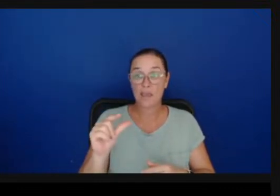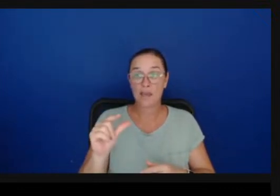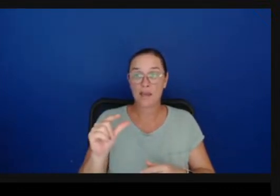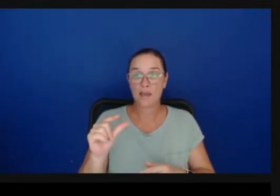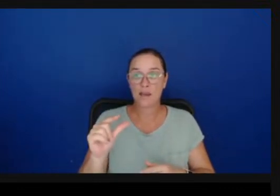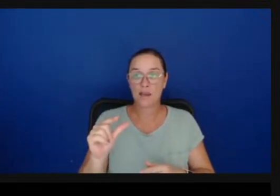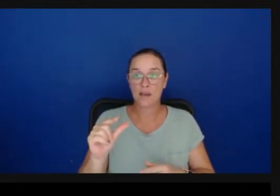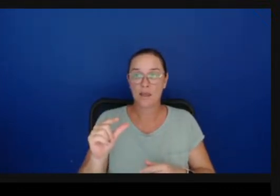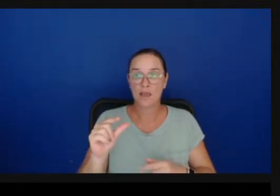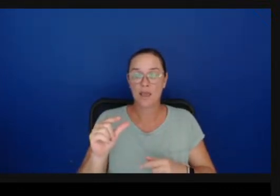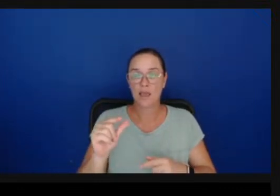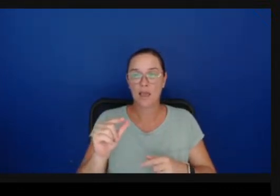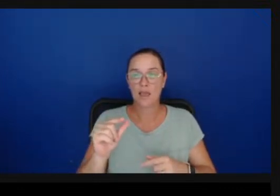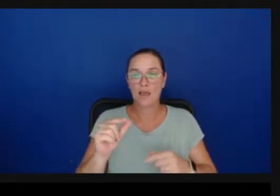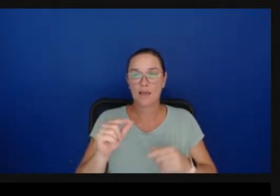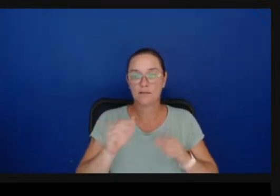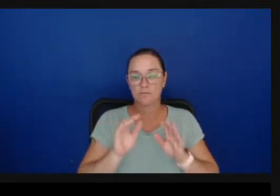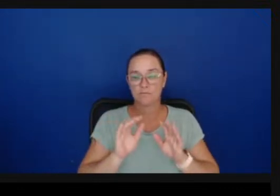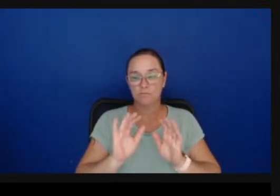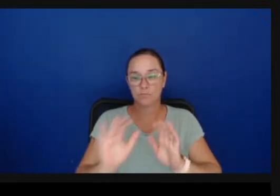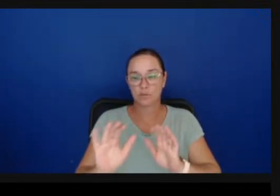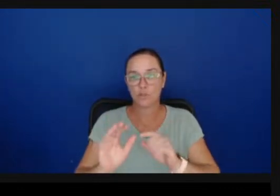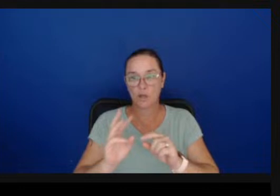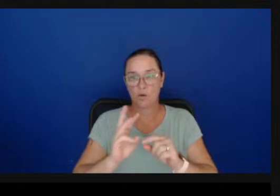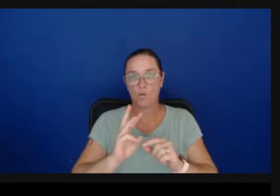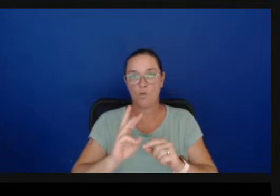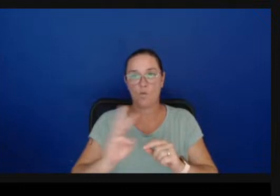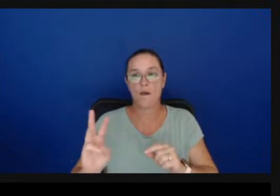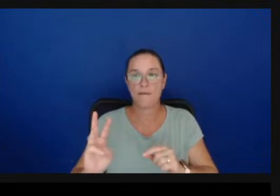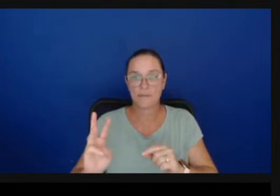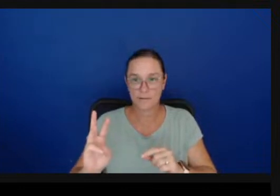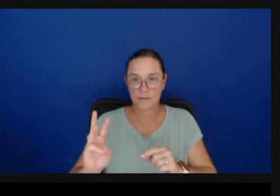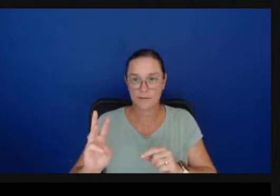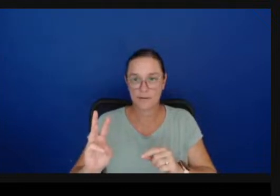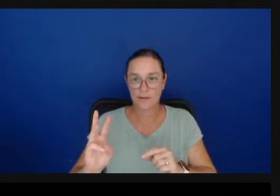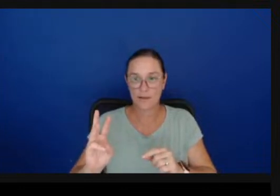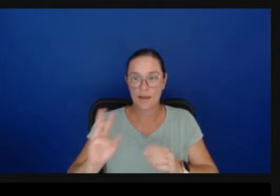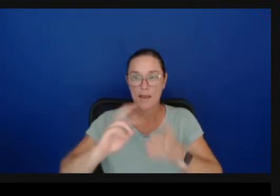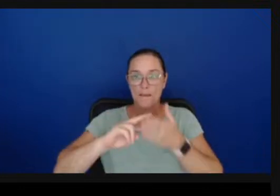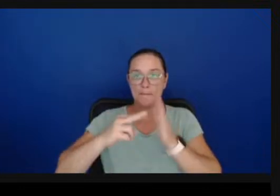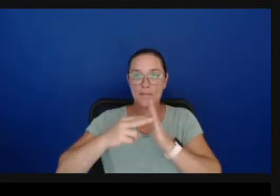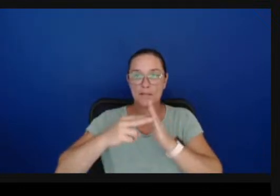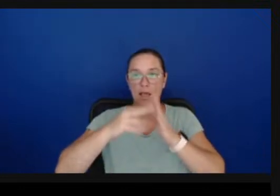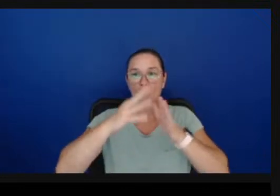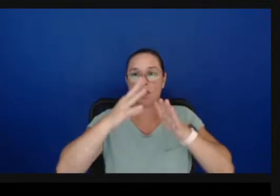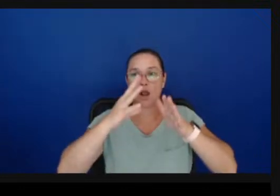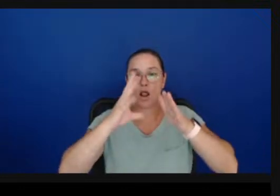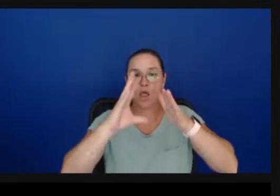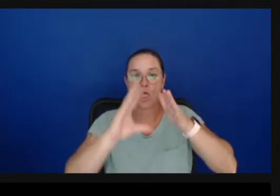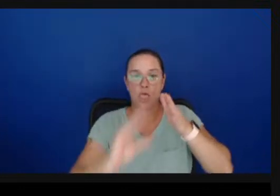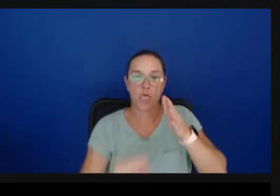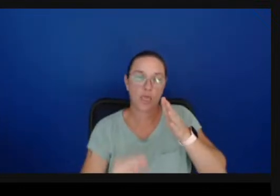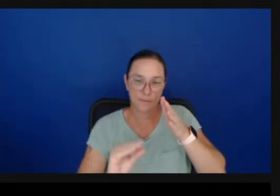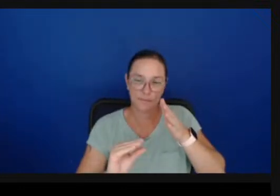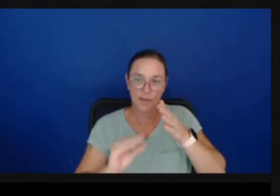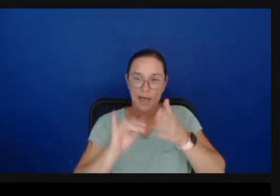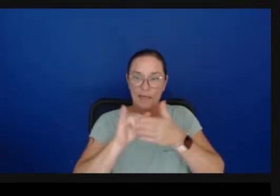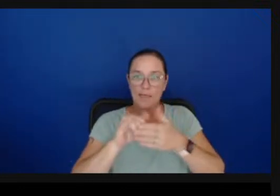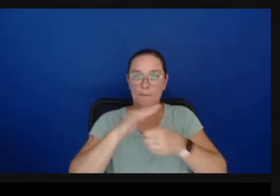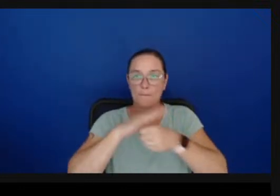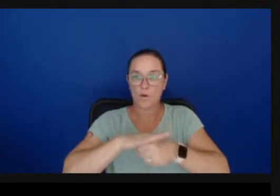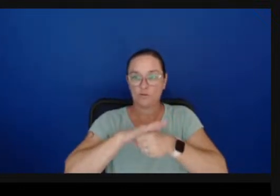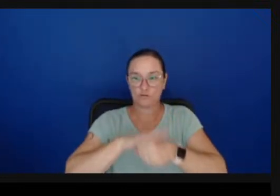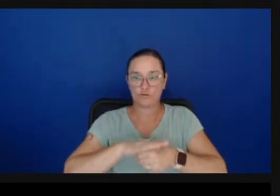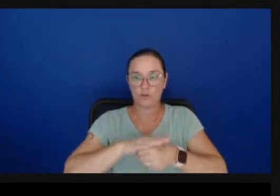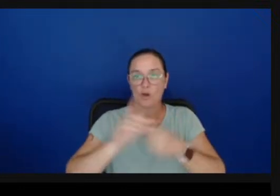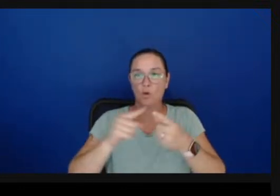pointing to the west, has suggested first the draining of the underground pressure as